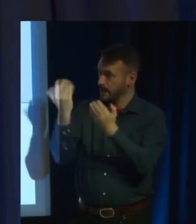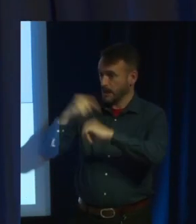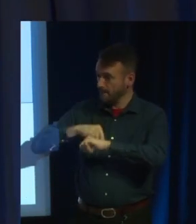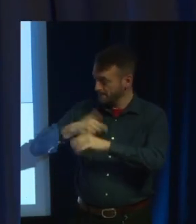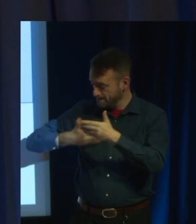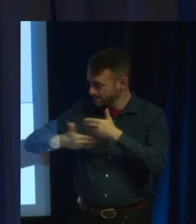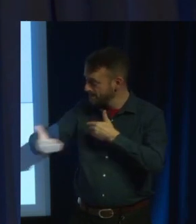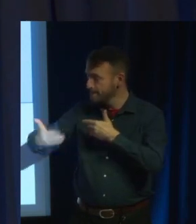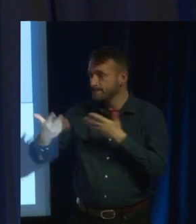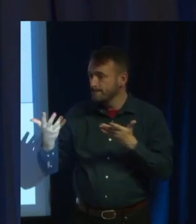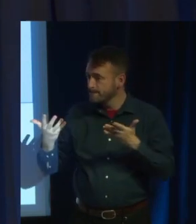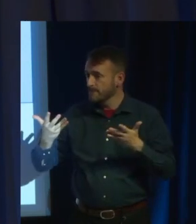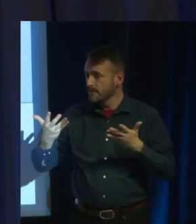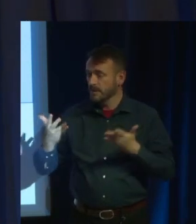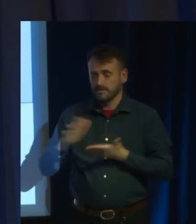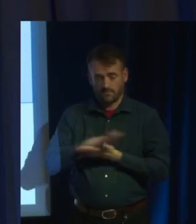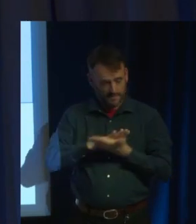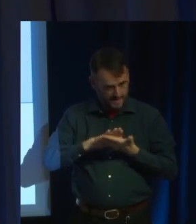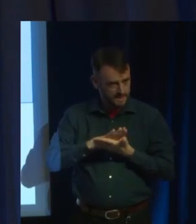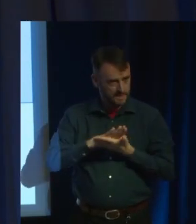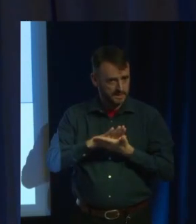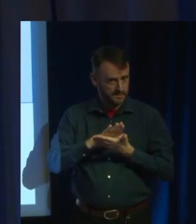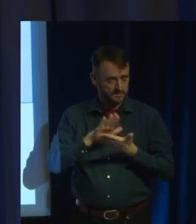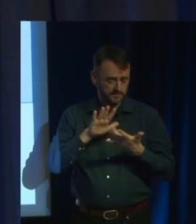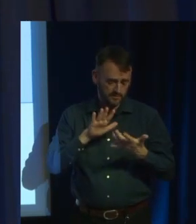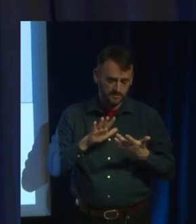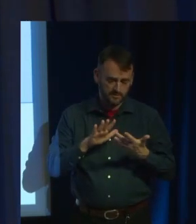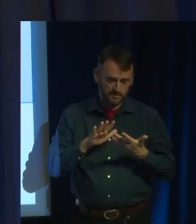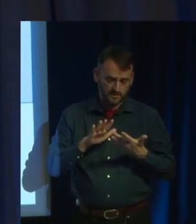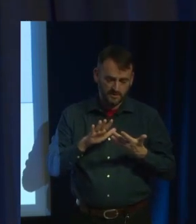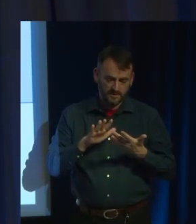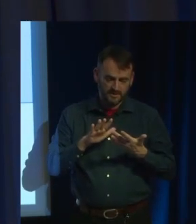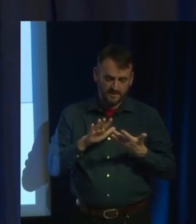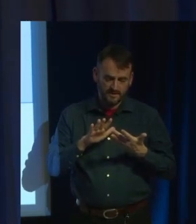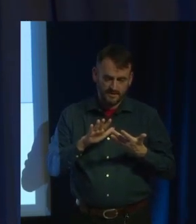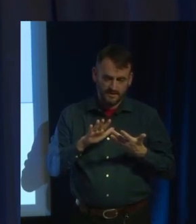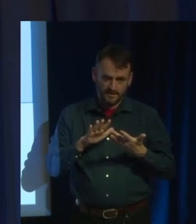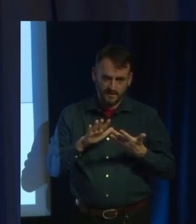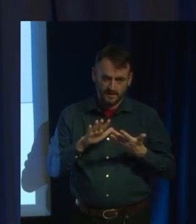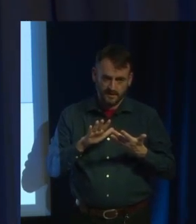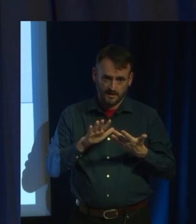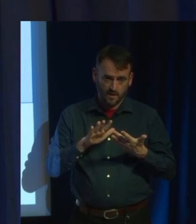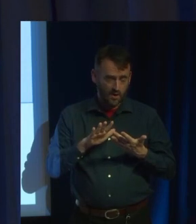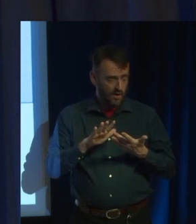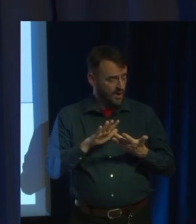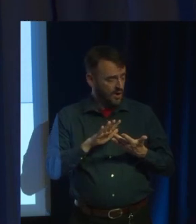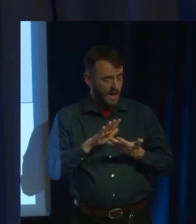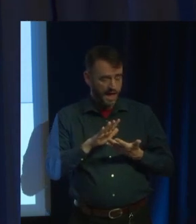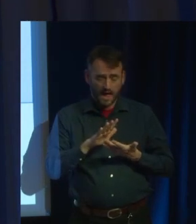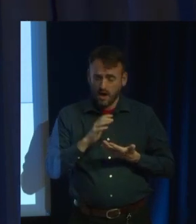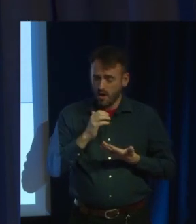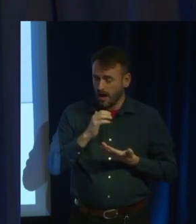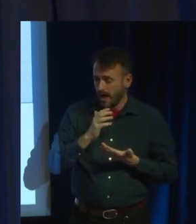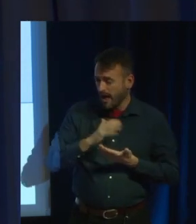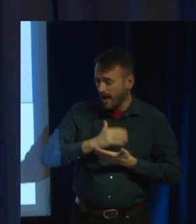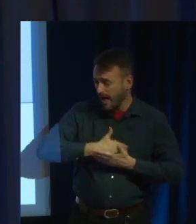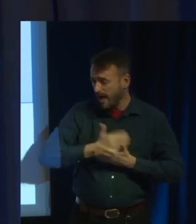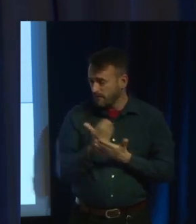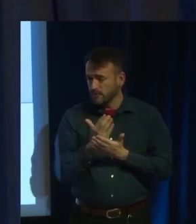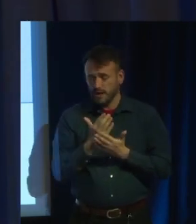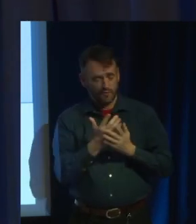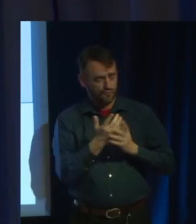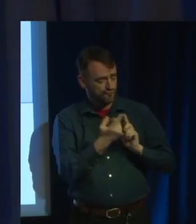that basically means that there's multiple options for reactions. And there's the reactions that